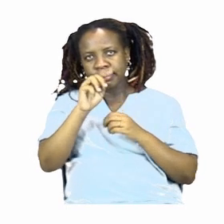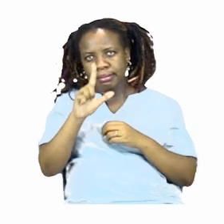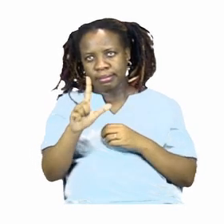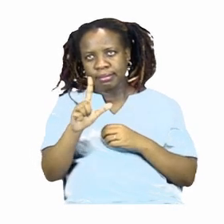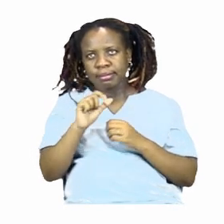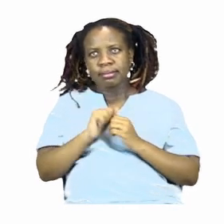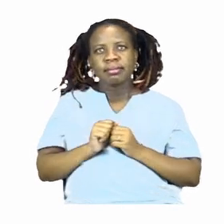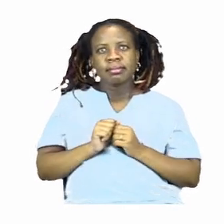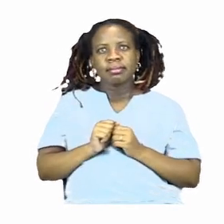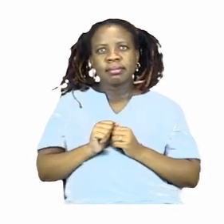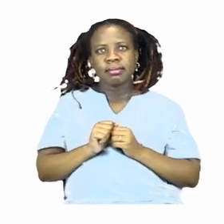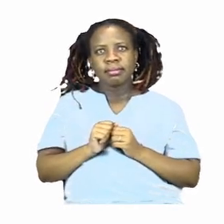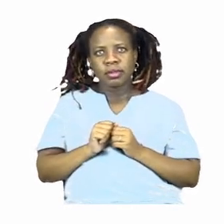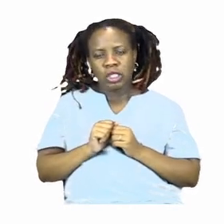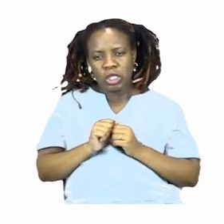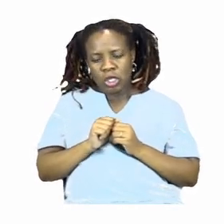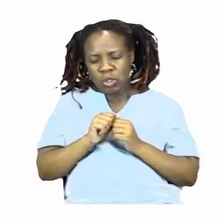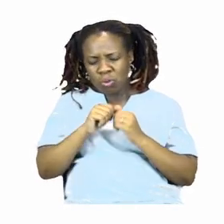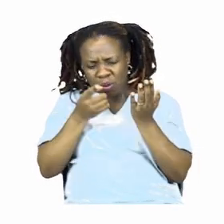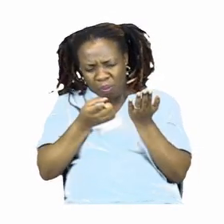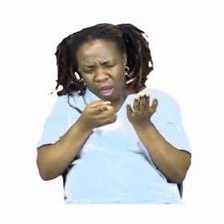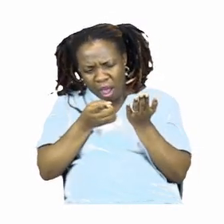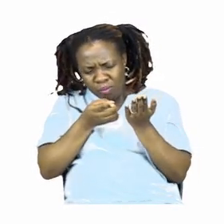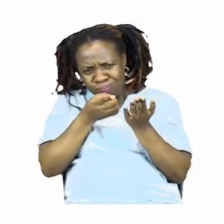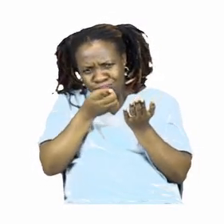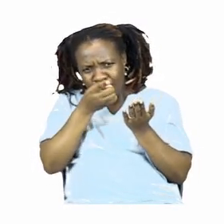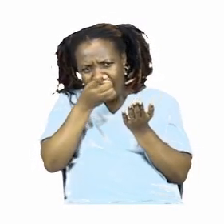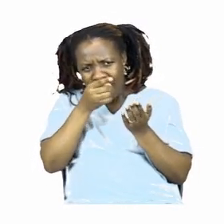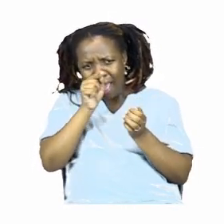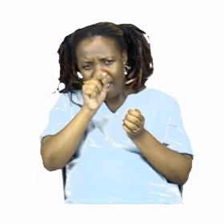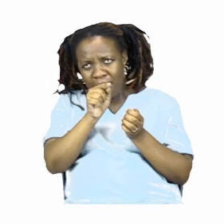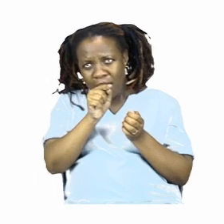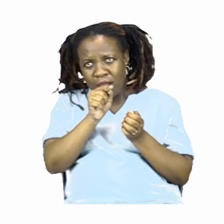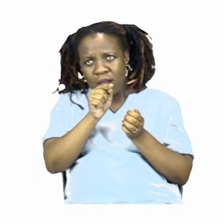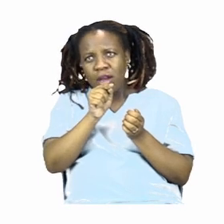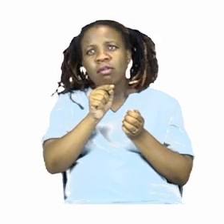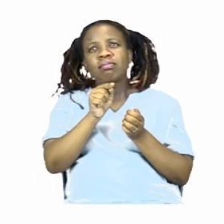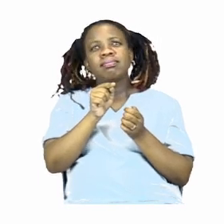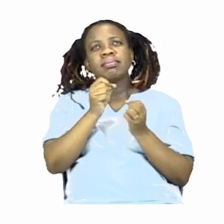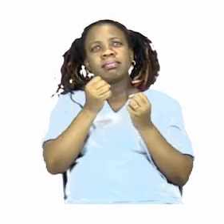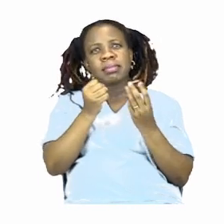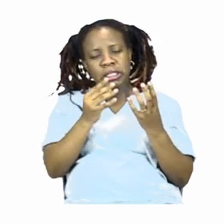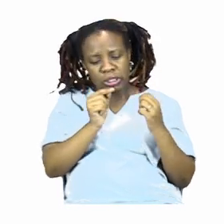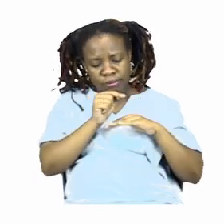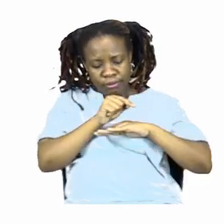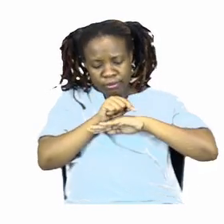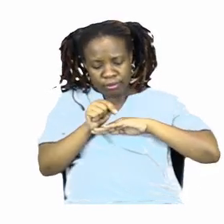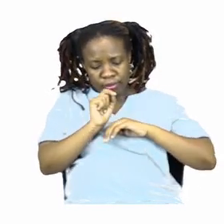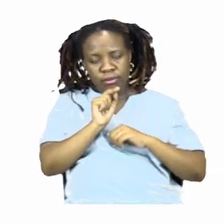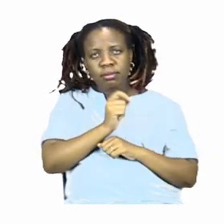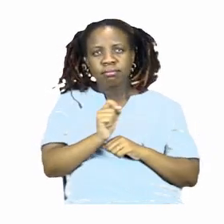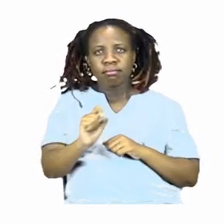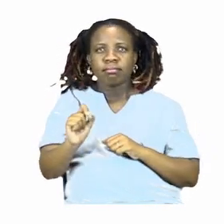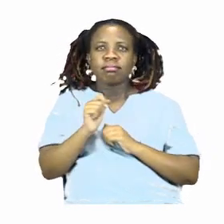many milliliters the water is filled, and then you write it down in the space below.